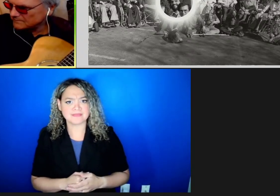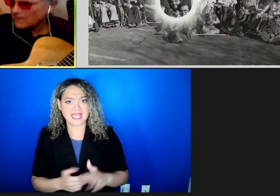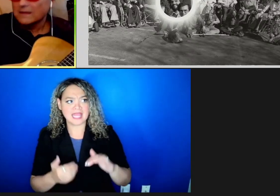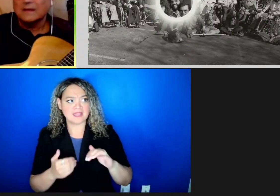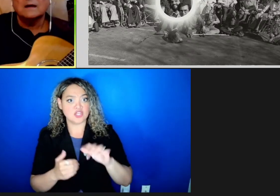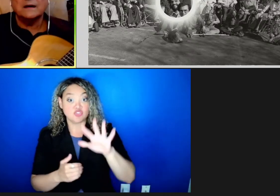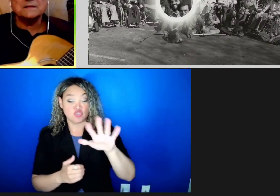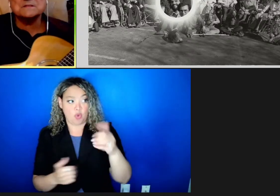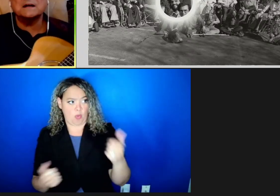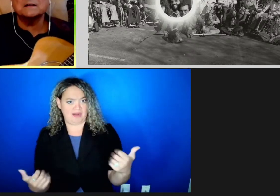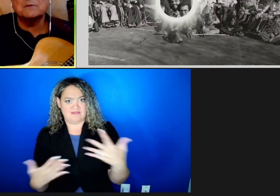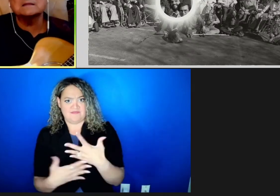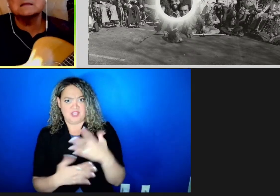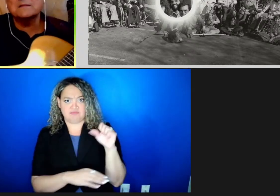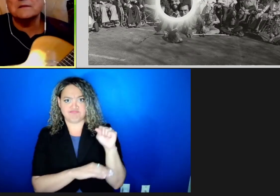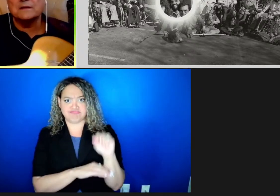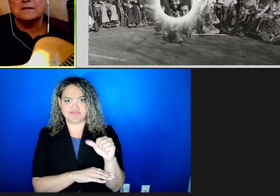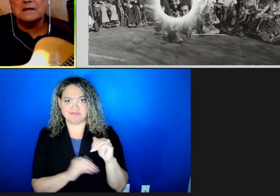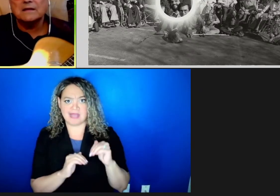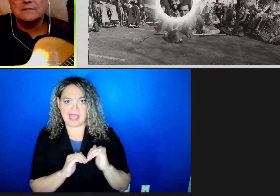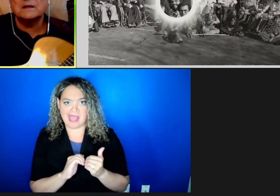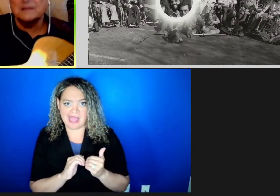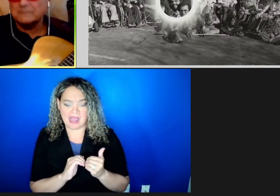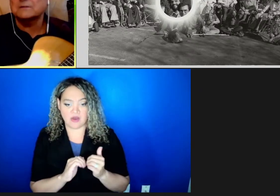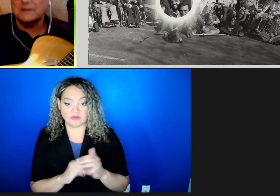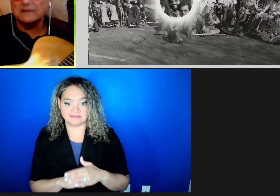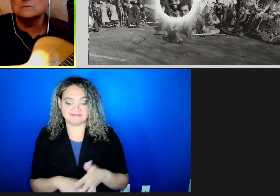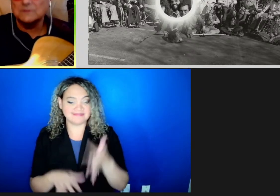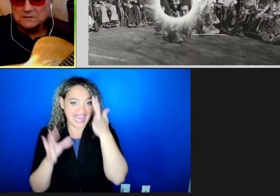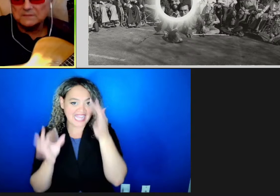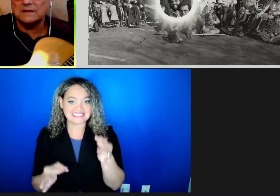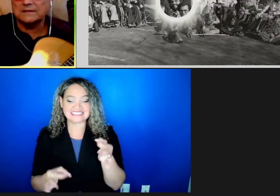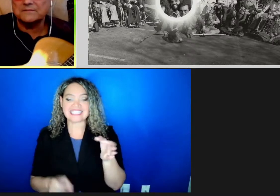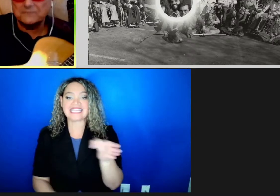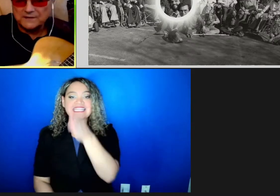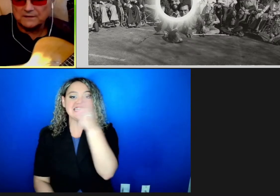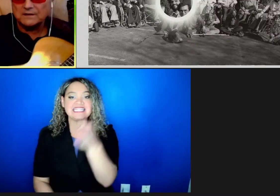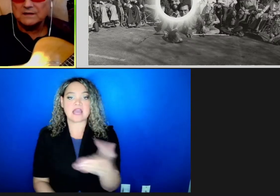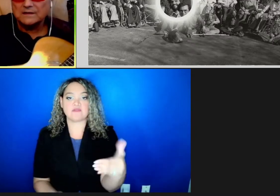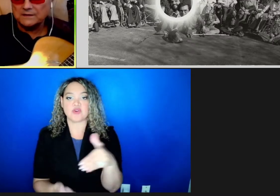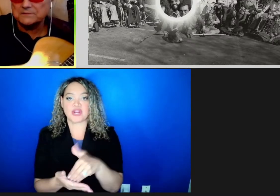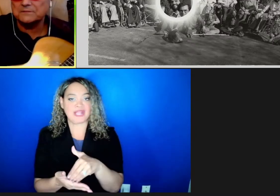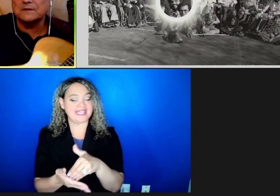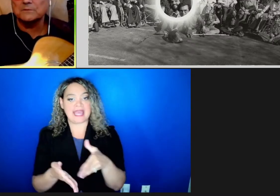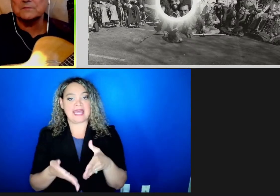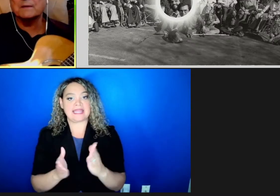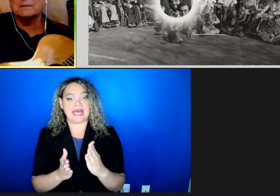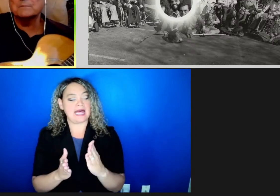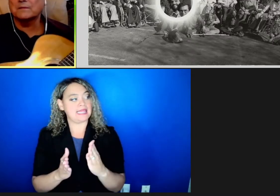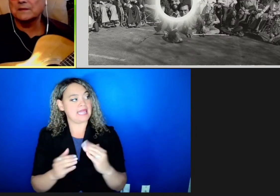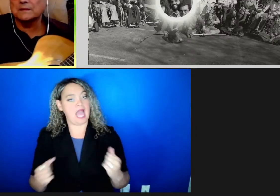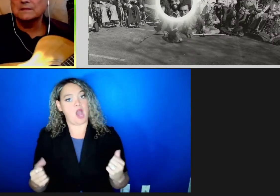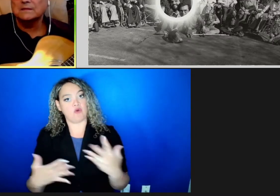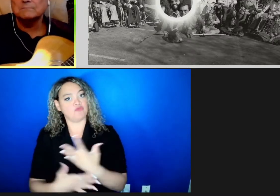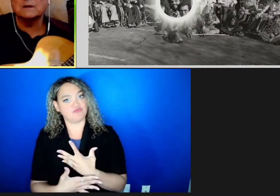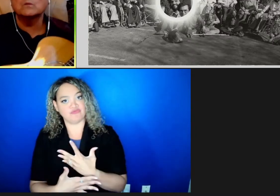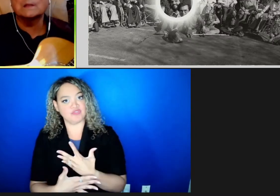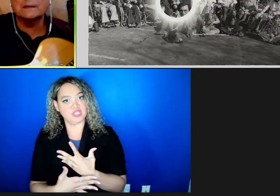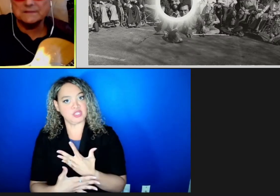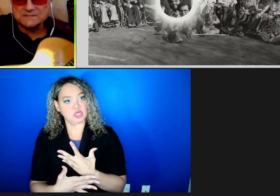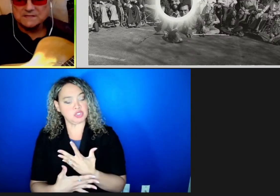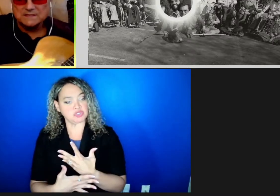fear? I decided right then and there that I never again would let fear interfere with my ability,